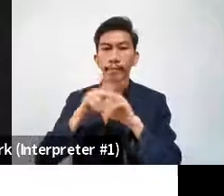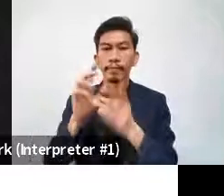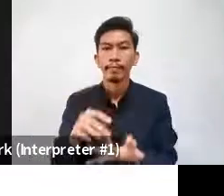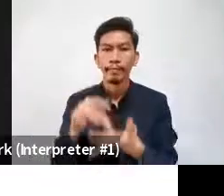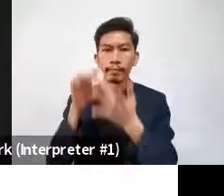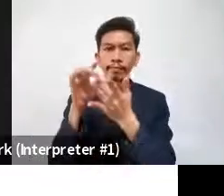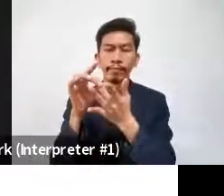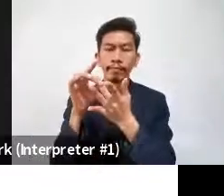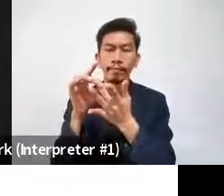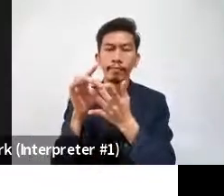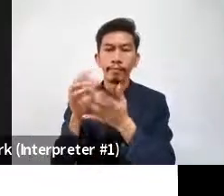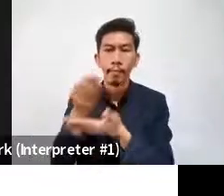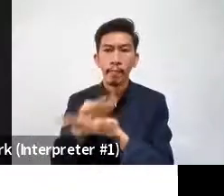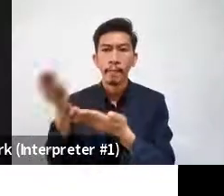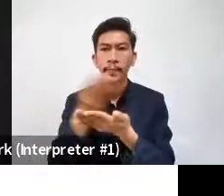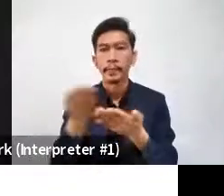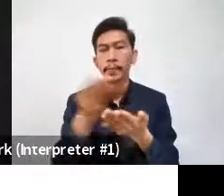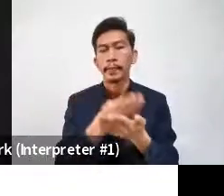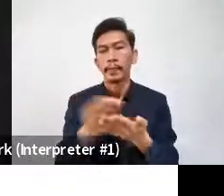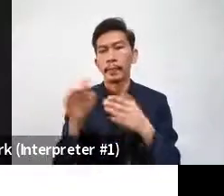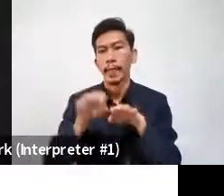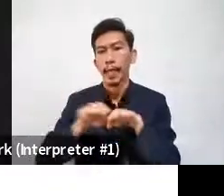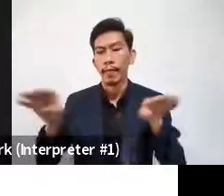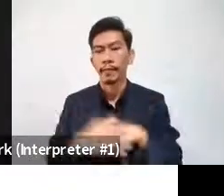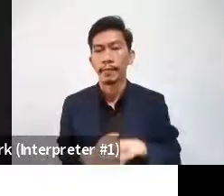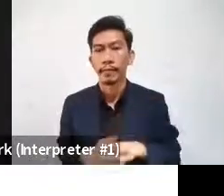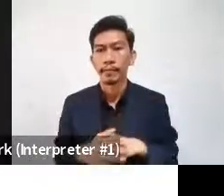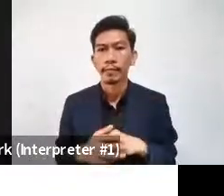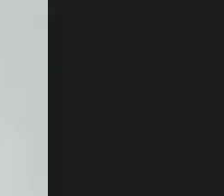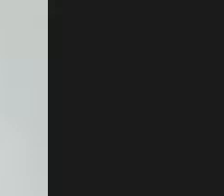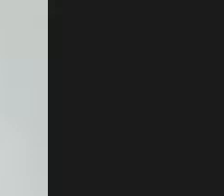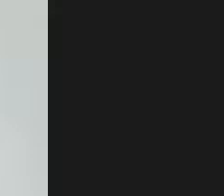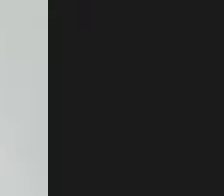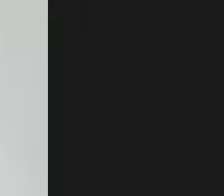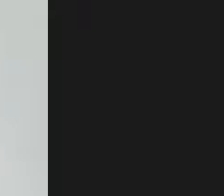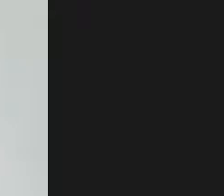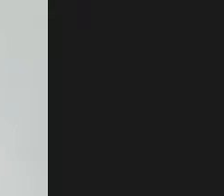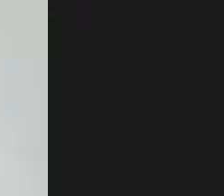the purchasing level. Thank you very much.